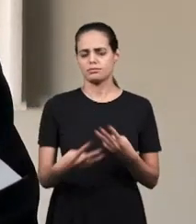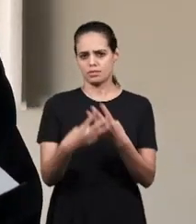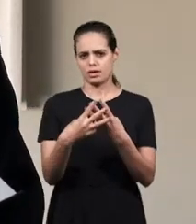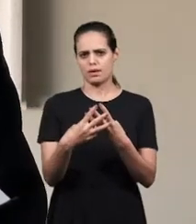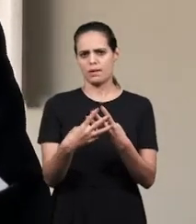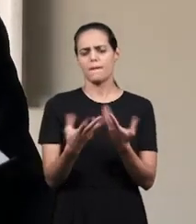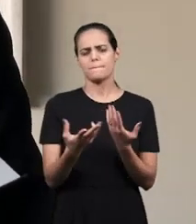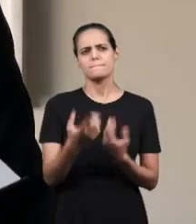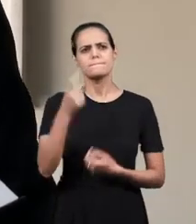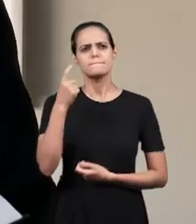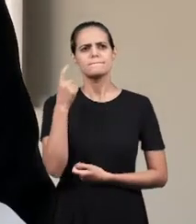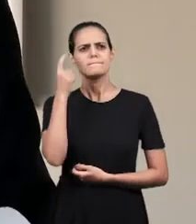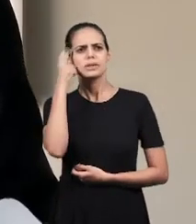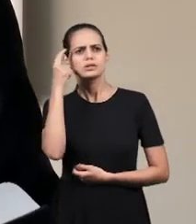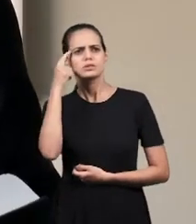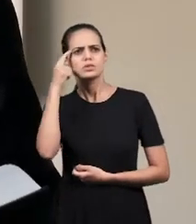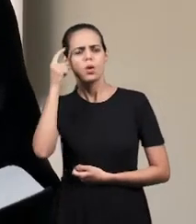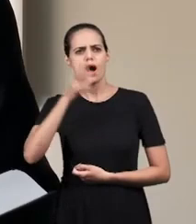upon